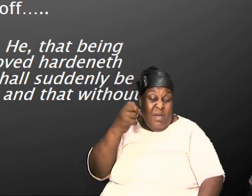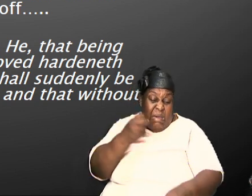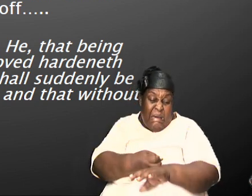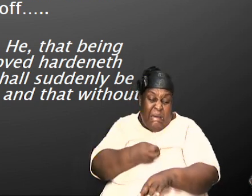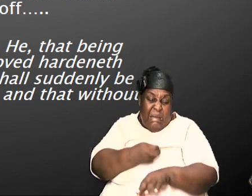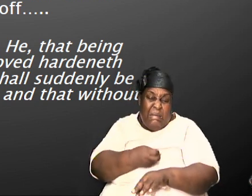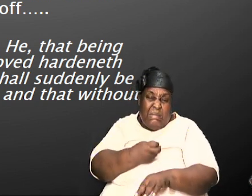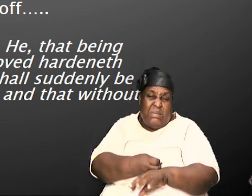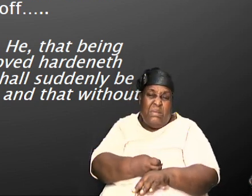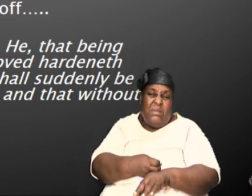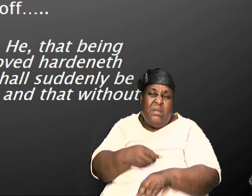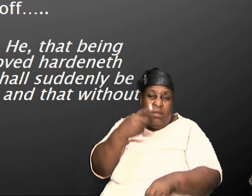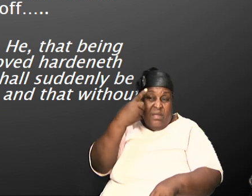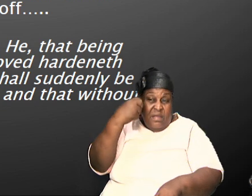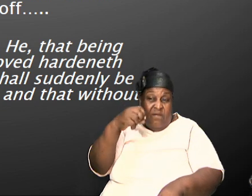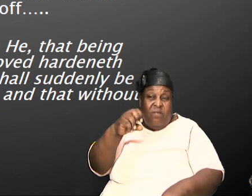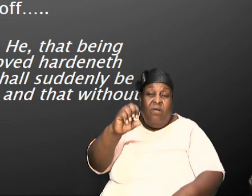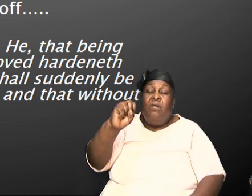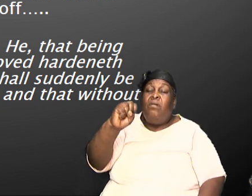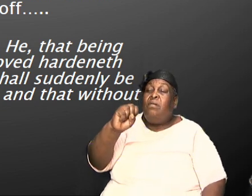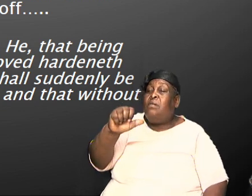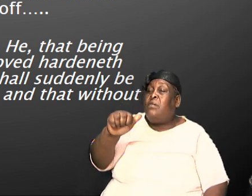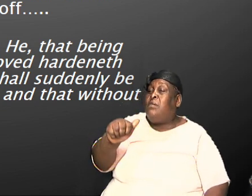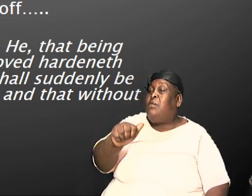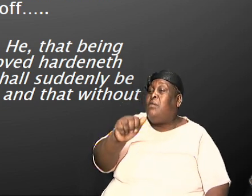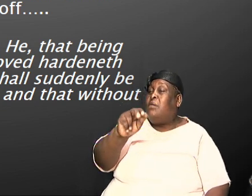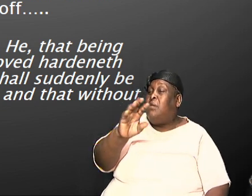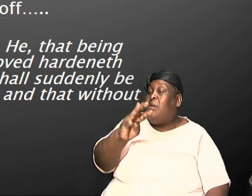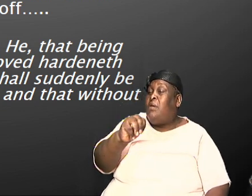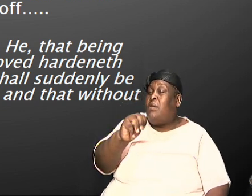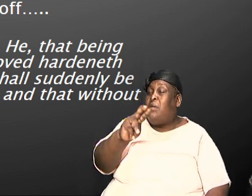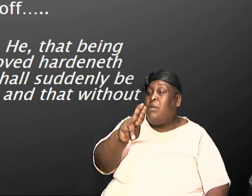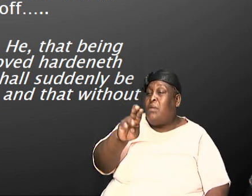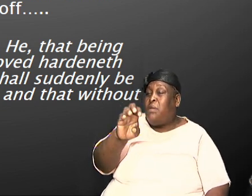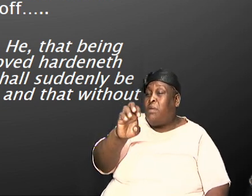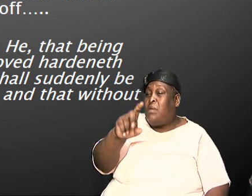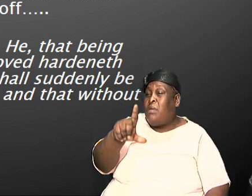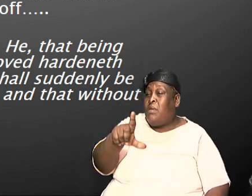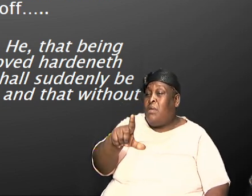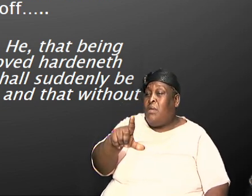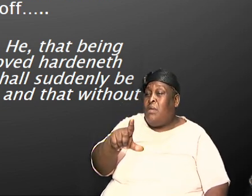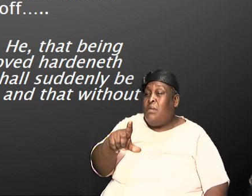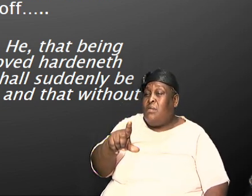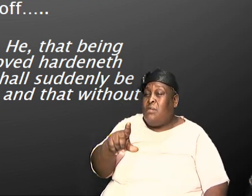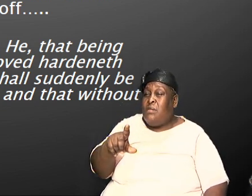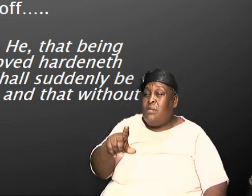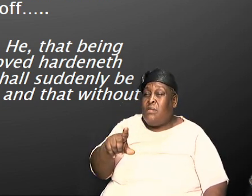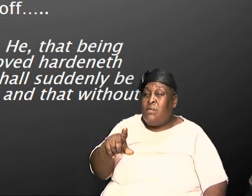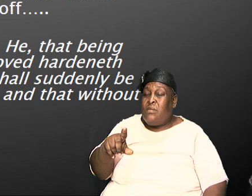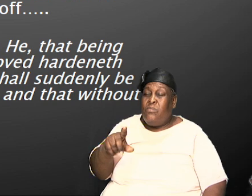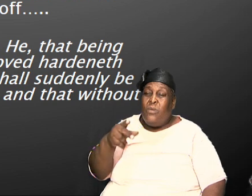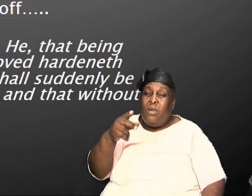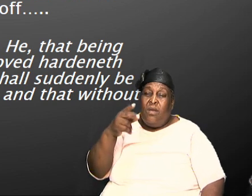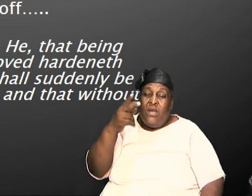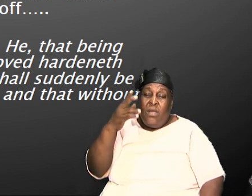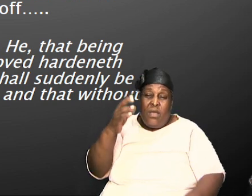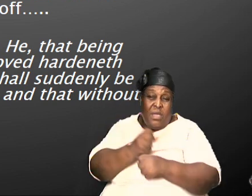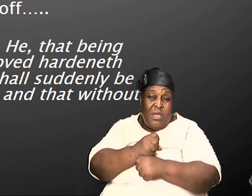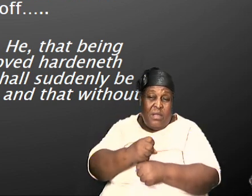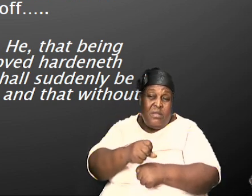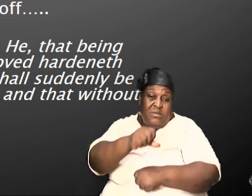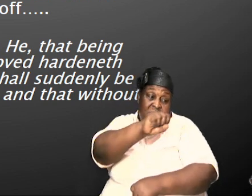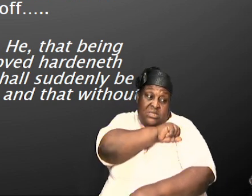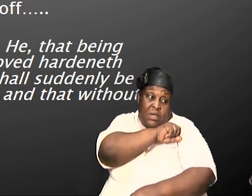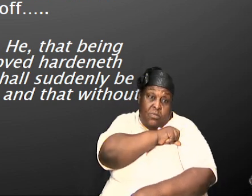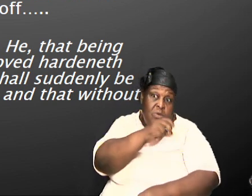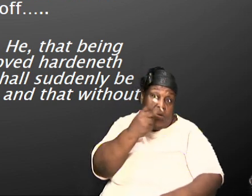was for Samuel to get him to see that he sinned. So I'm saying to us that God